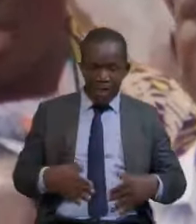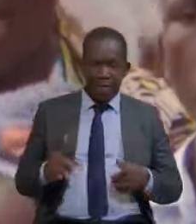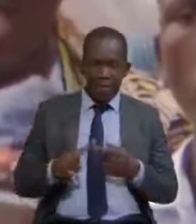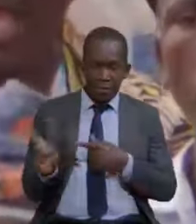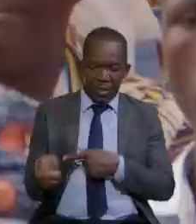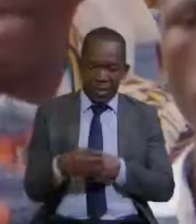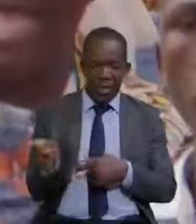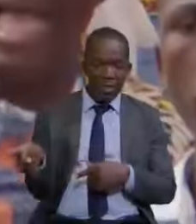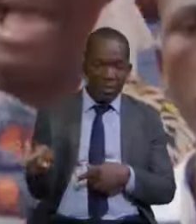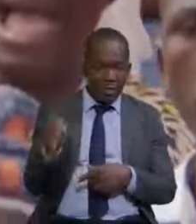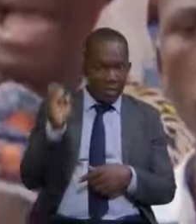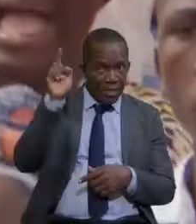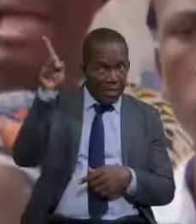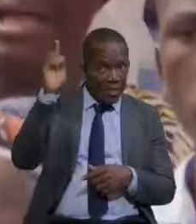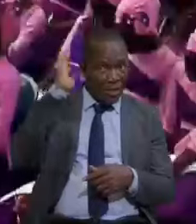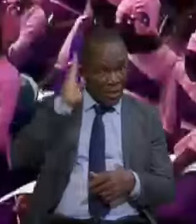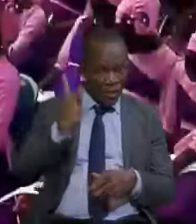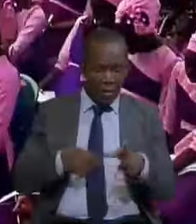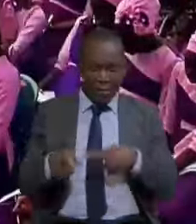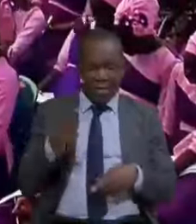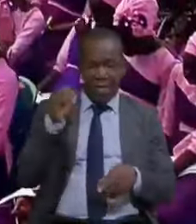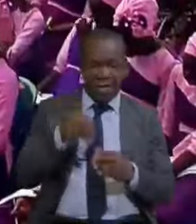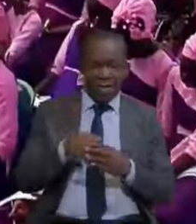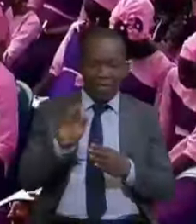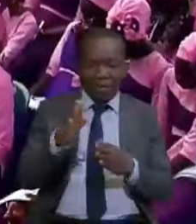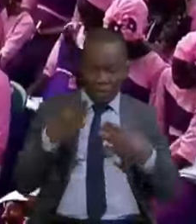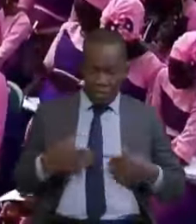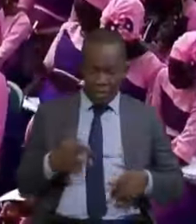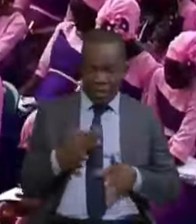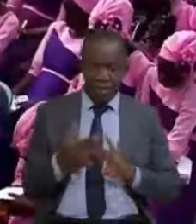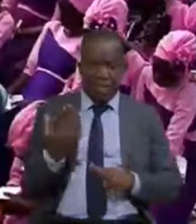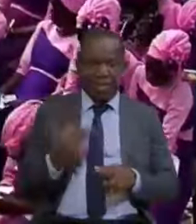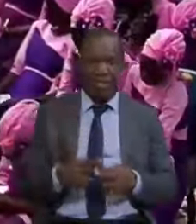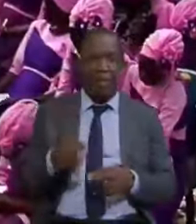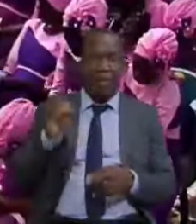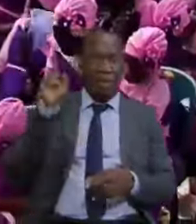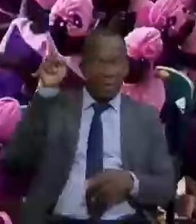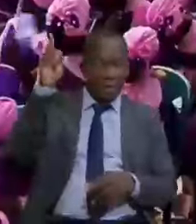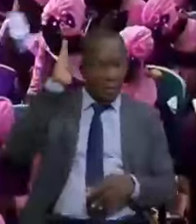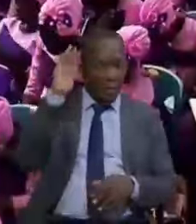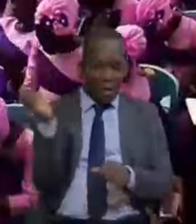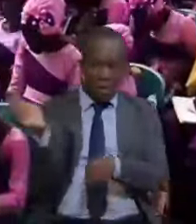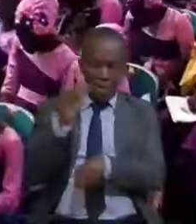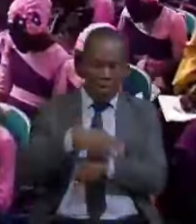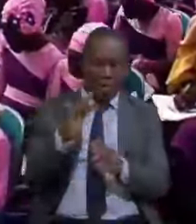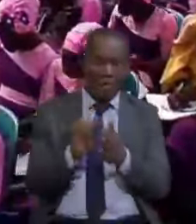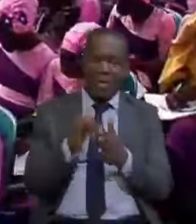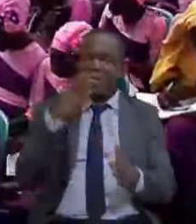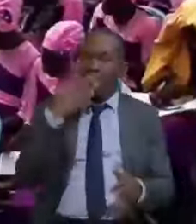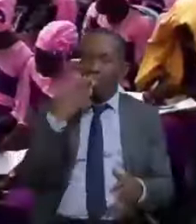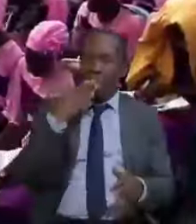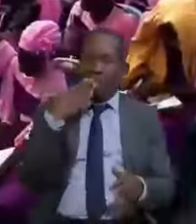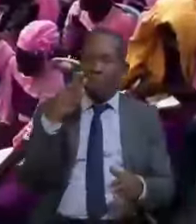He'll subdue that power. He'll subdue that sickness that is reigning. And